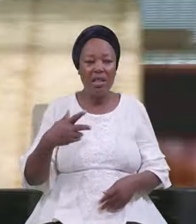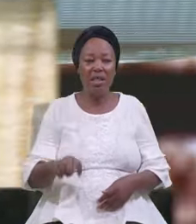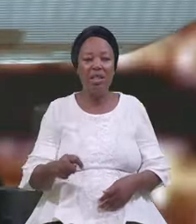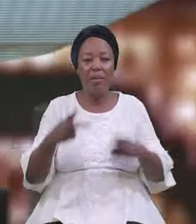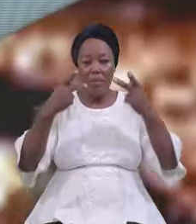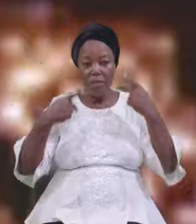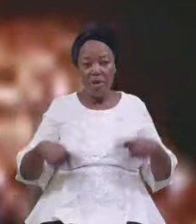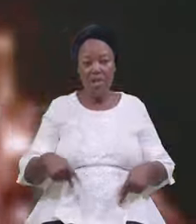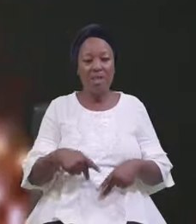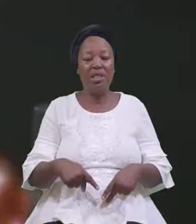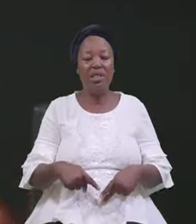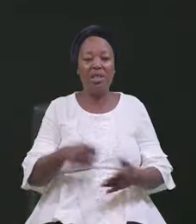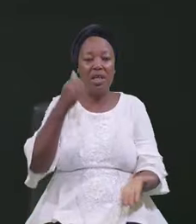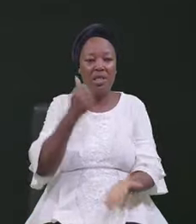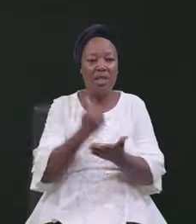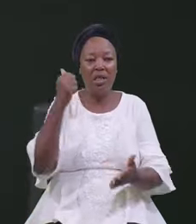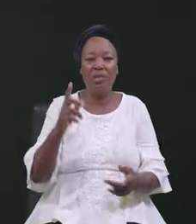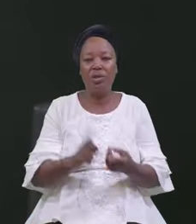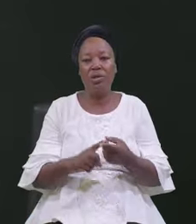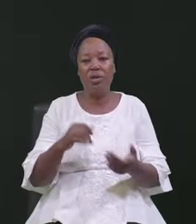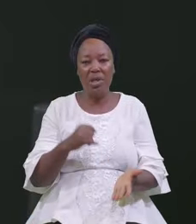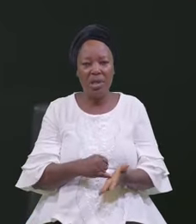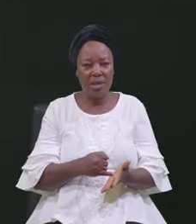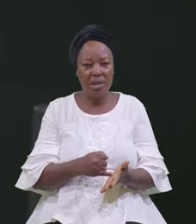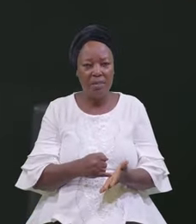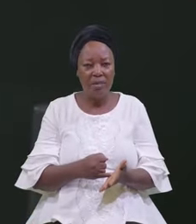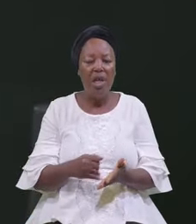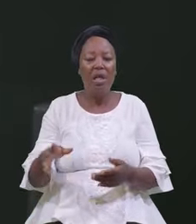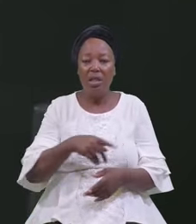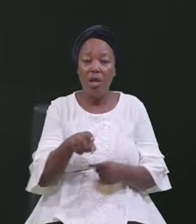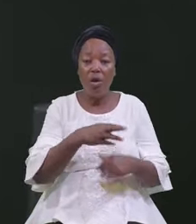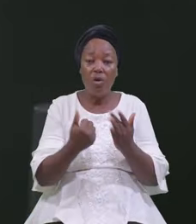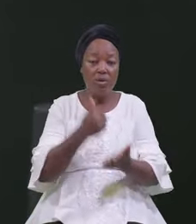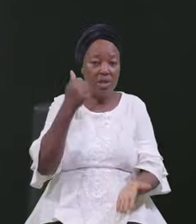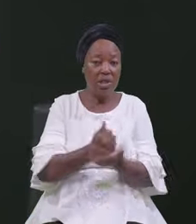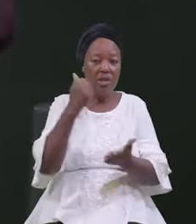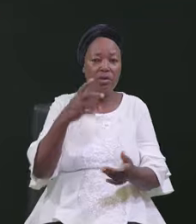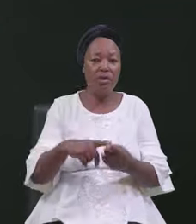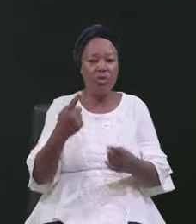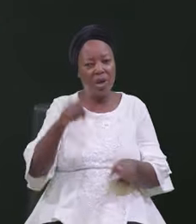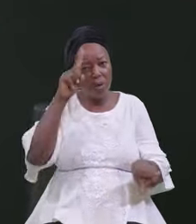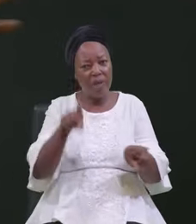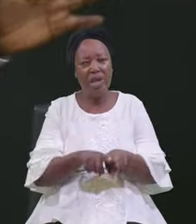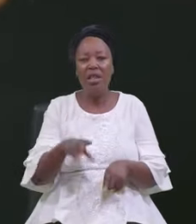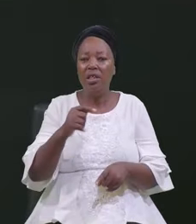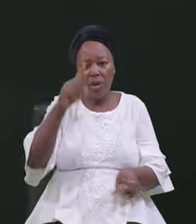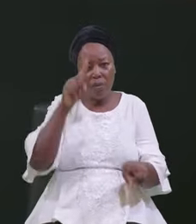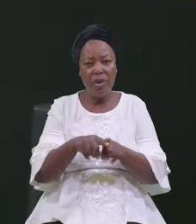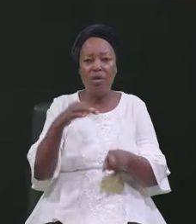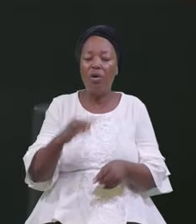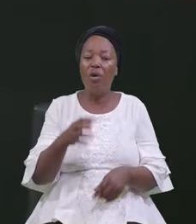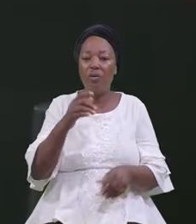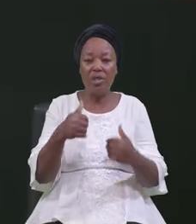seal unto it. The Levites and the priests, the seal unto the covenant of